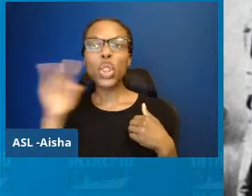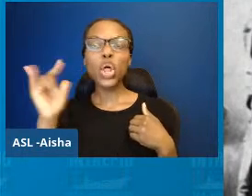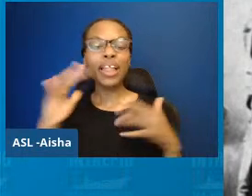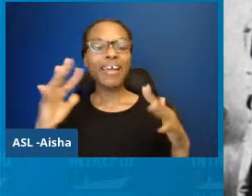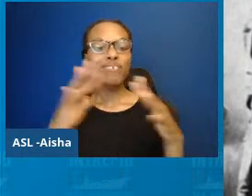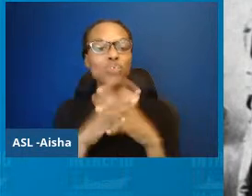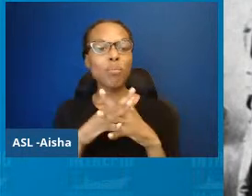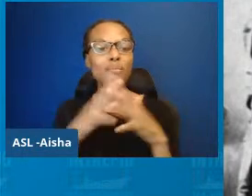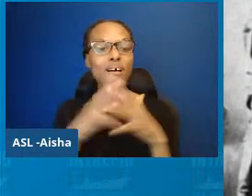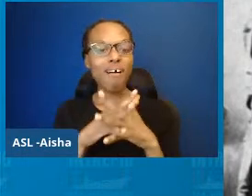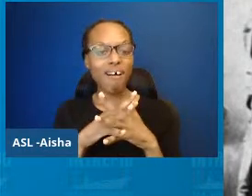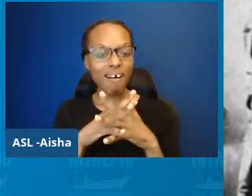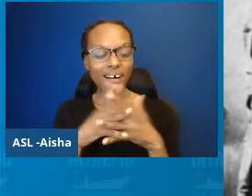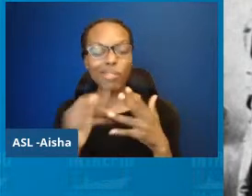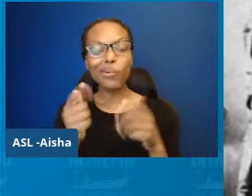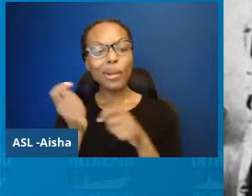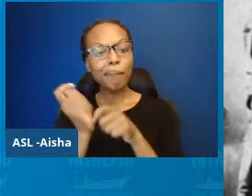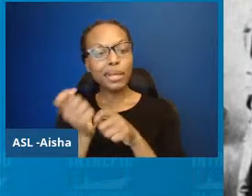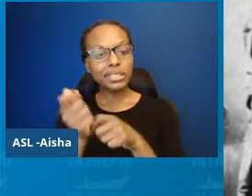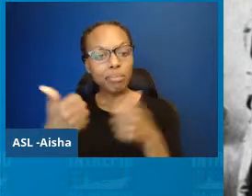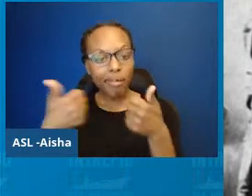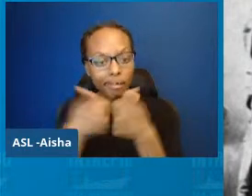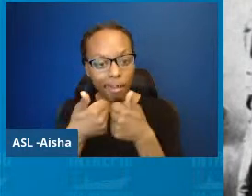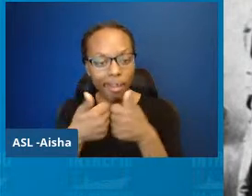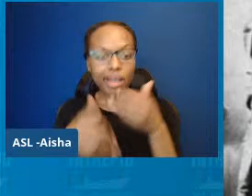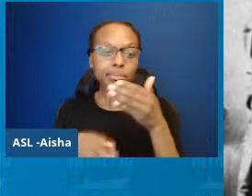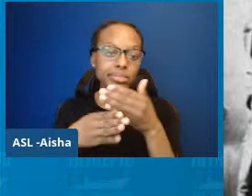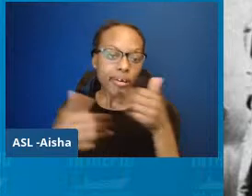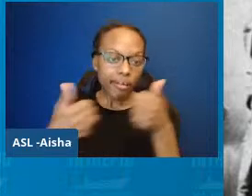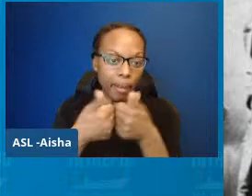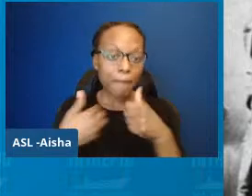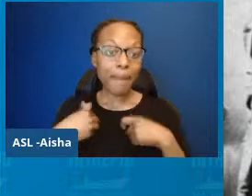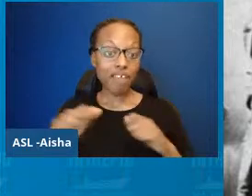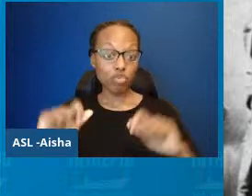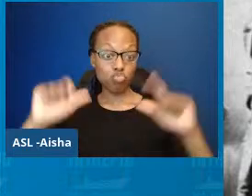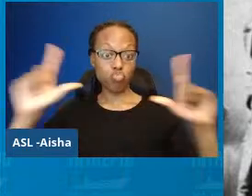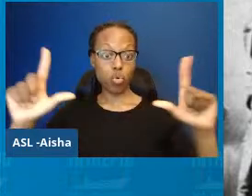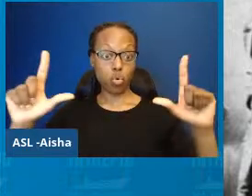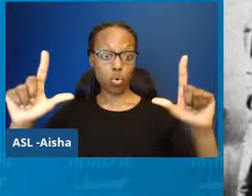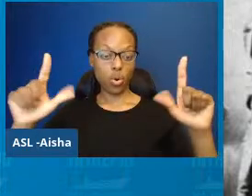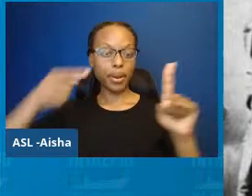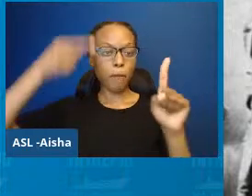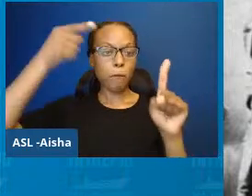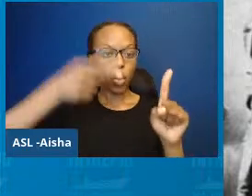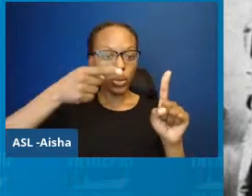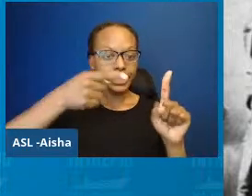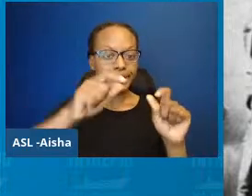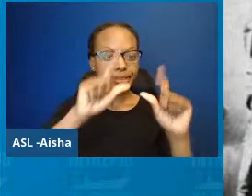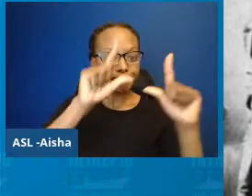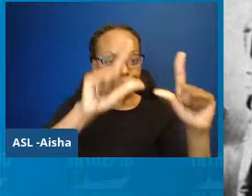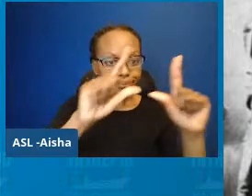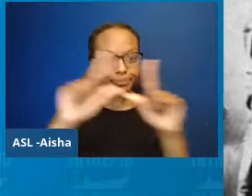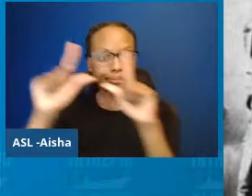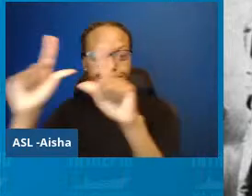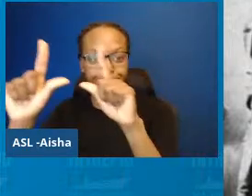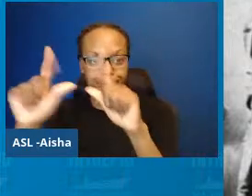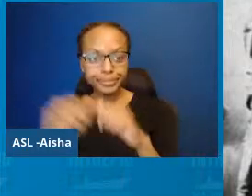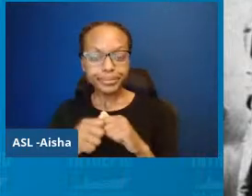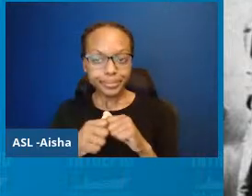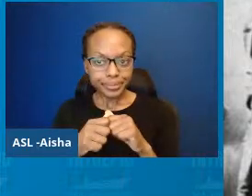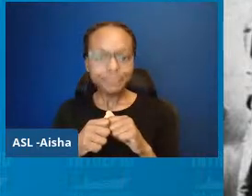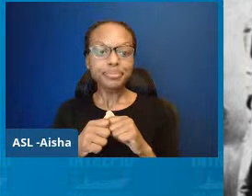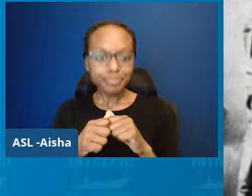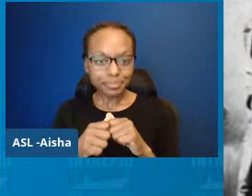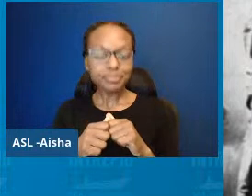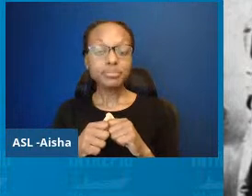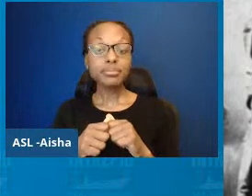football game or a baseball game or a soccer game. You have a scoreboard keeping the points. Well,